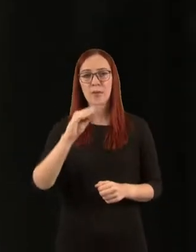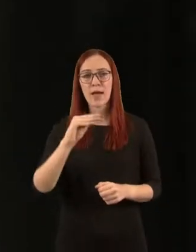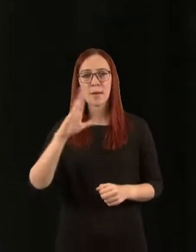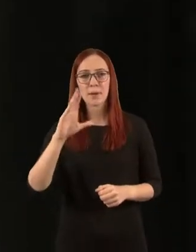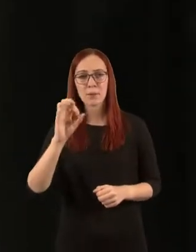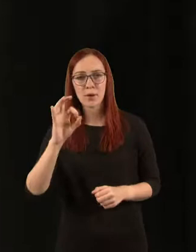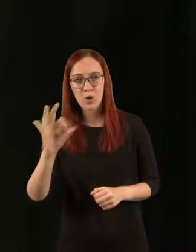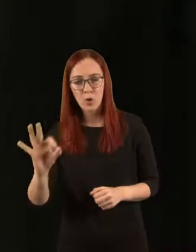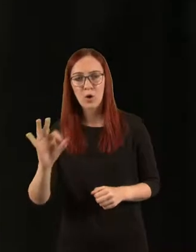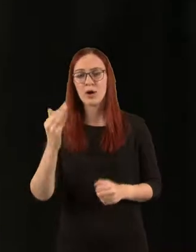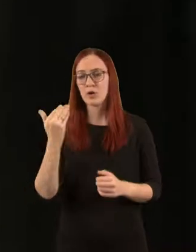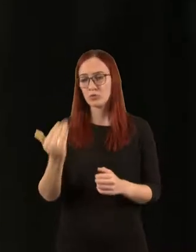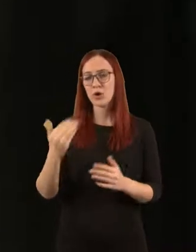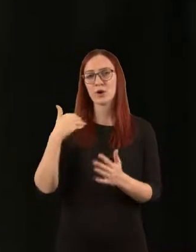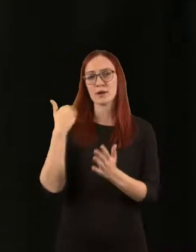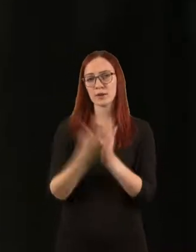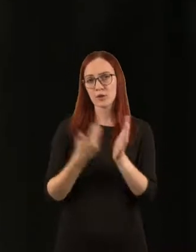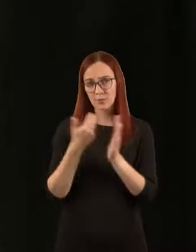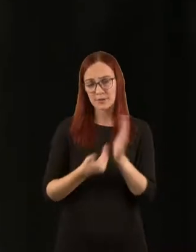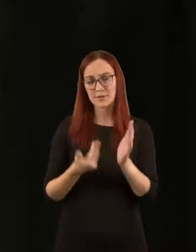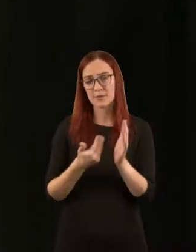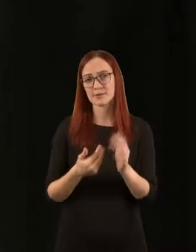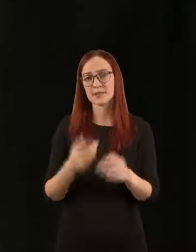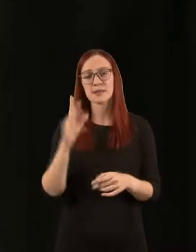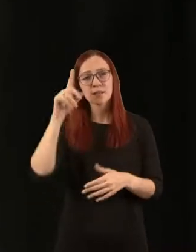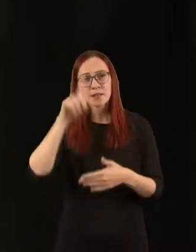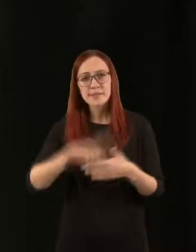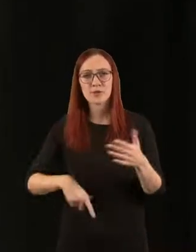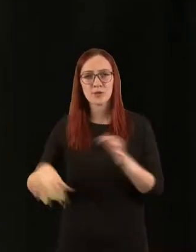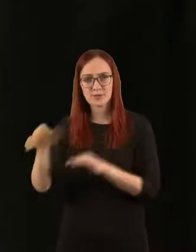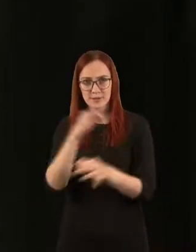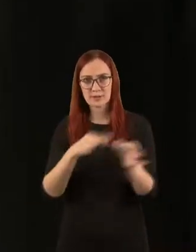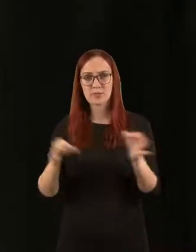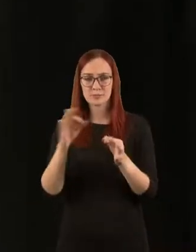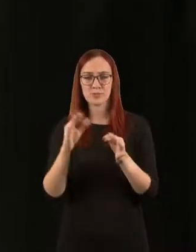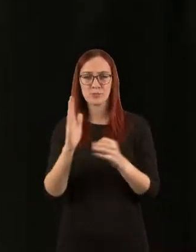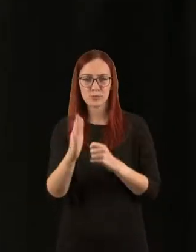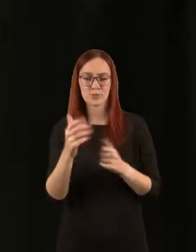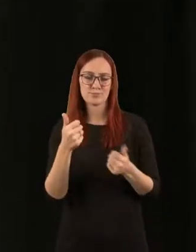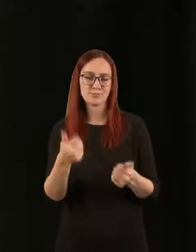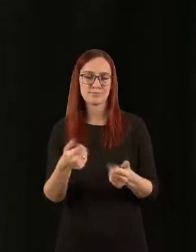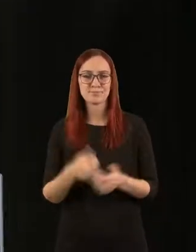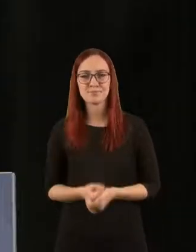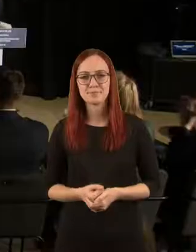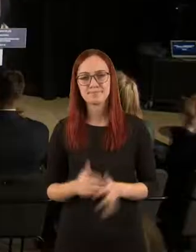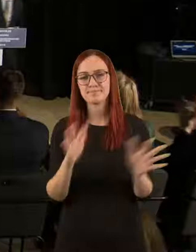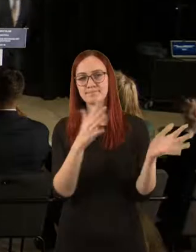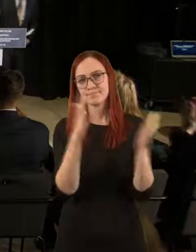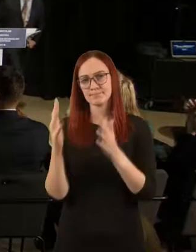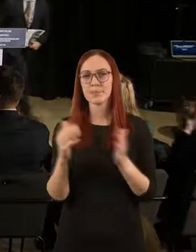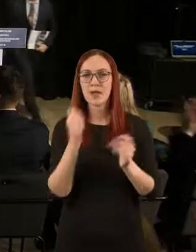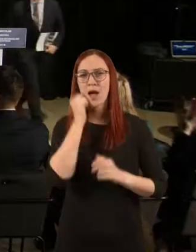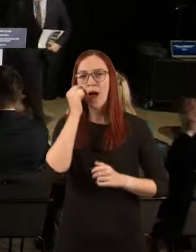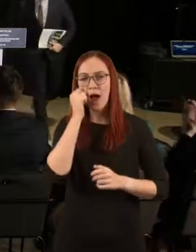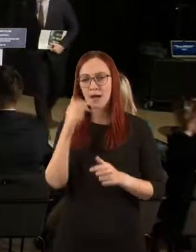nutshell that I had to say. Well, thank you again, colleagues from OECD, for your recommendations.